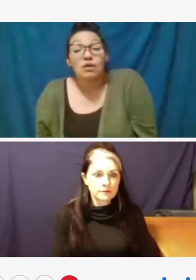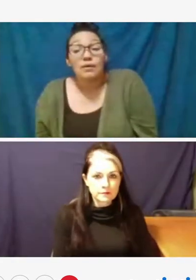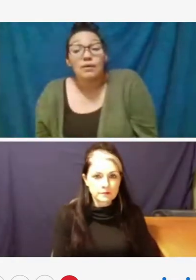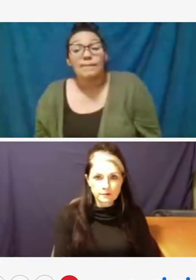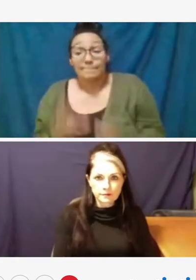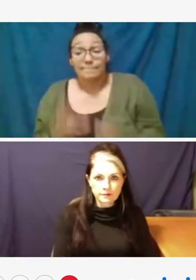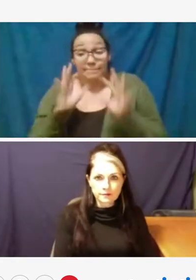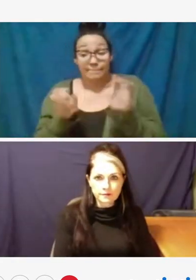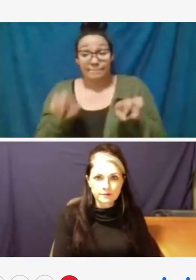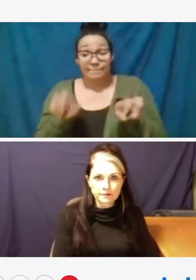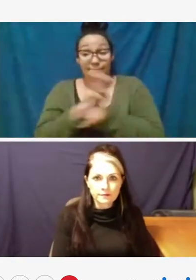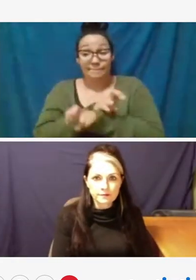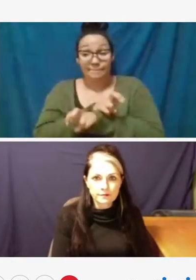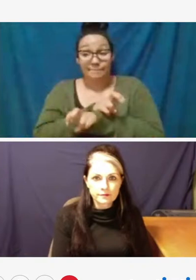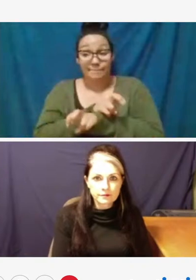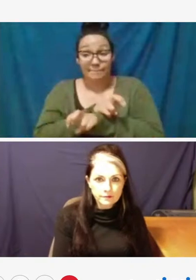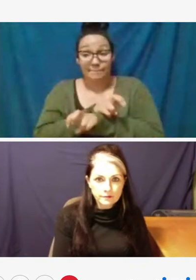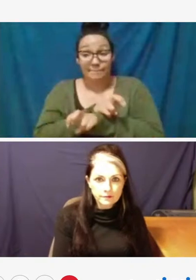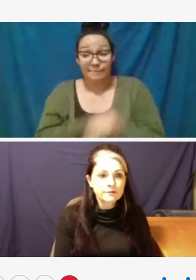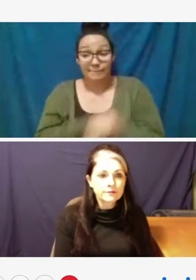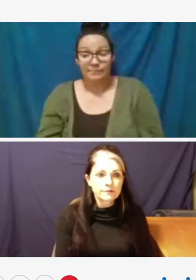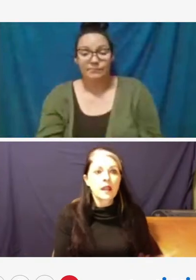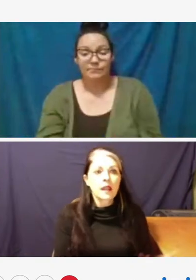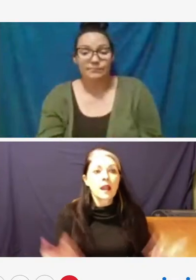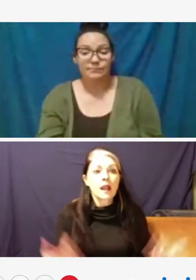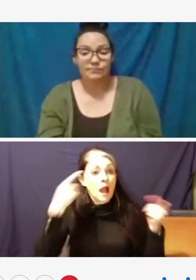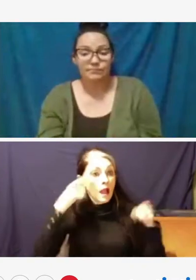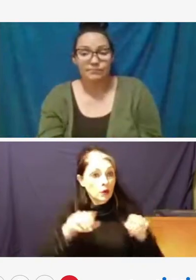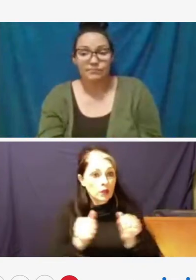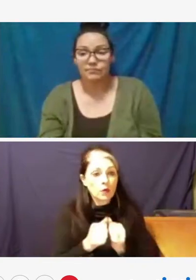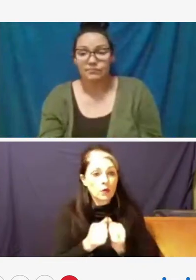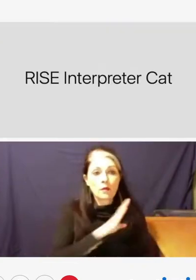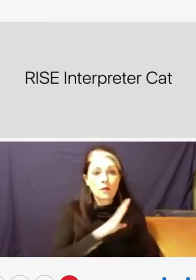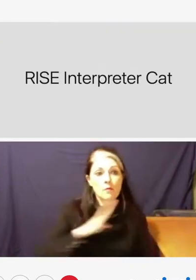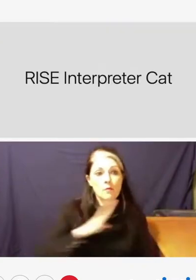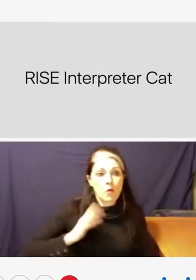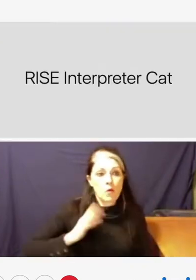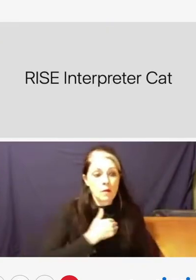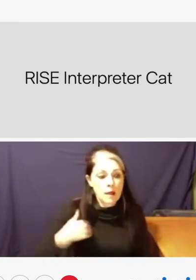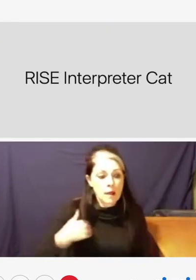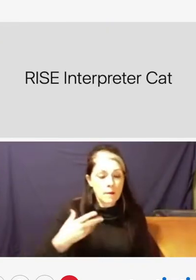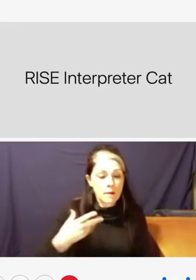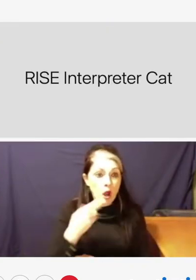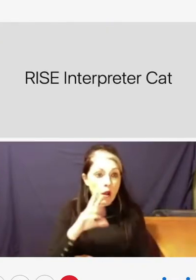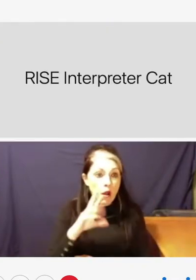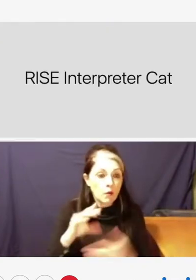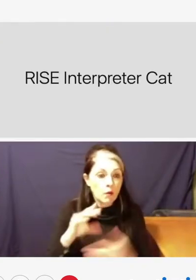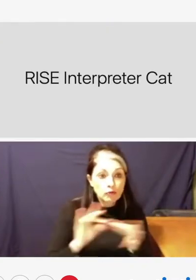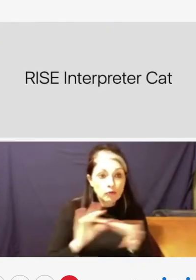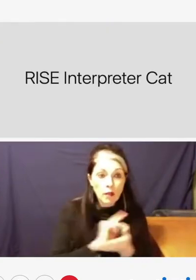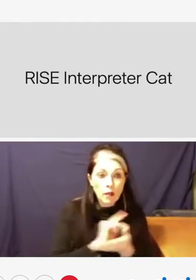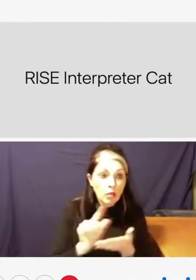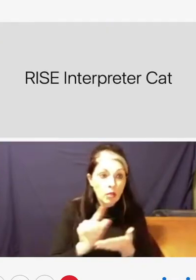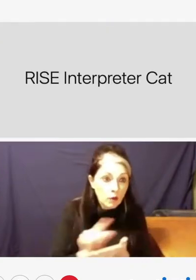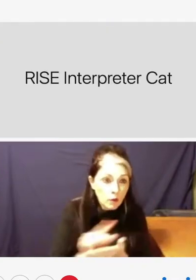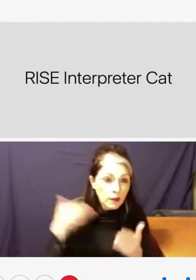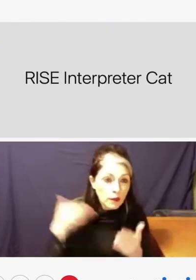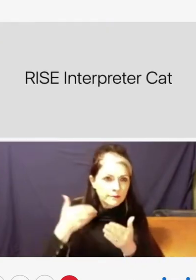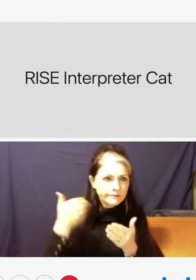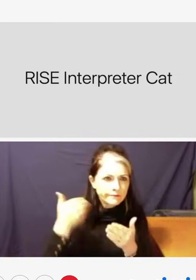board member Harold's comment is you know as as this you know the weeks came by K thing really they're really doing